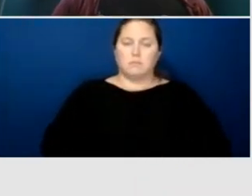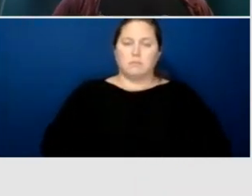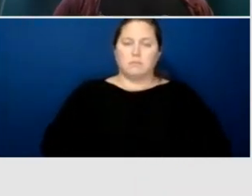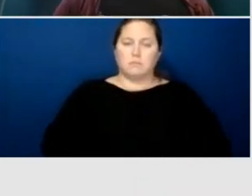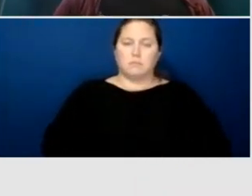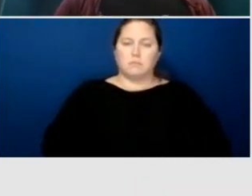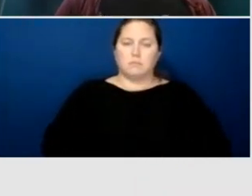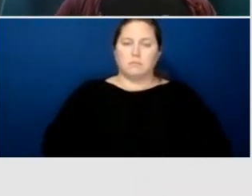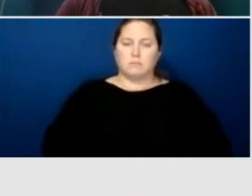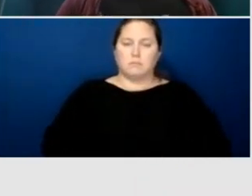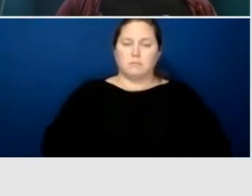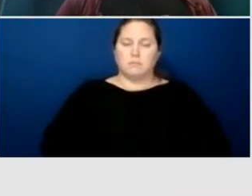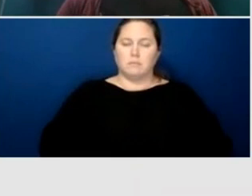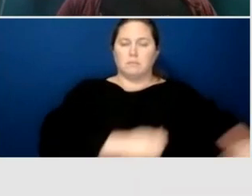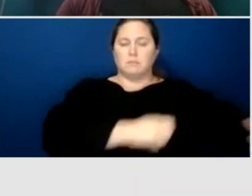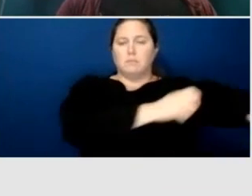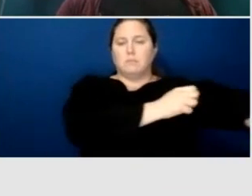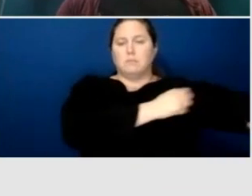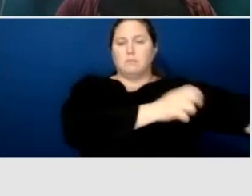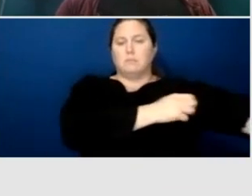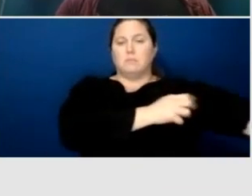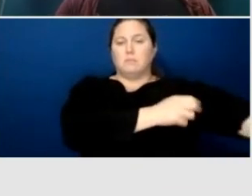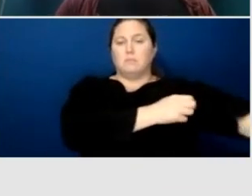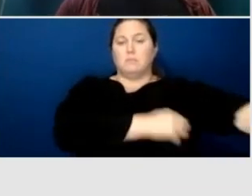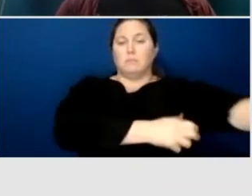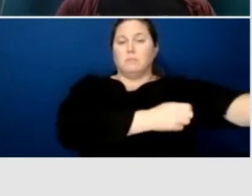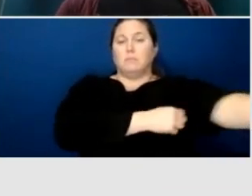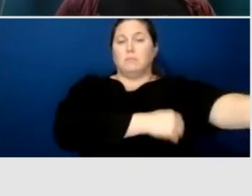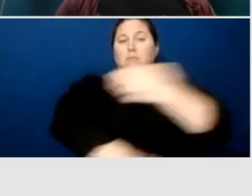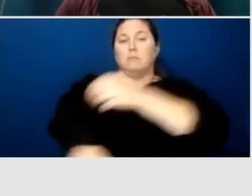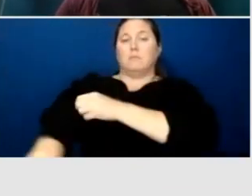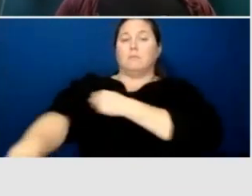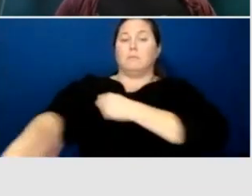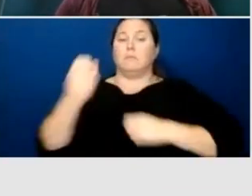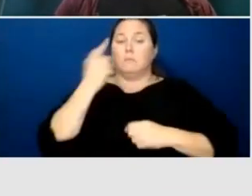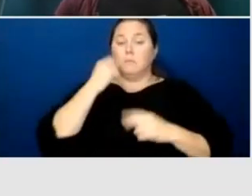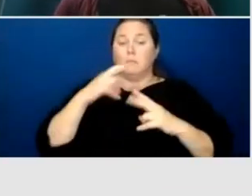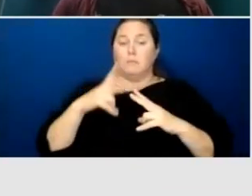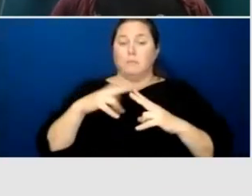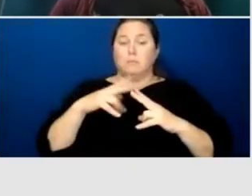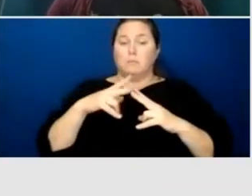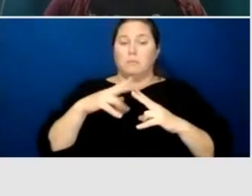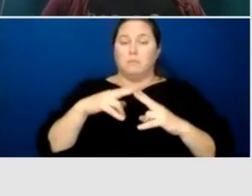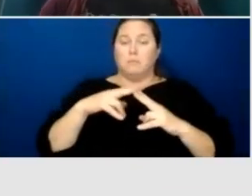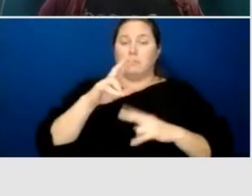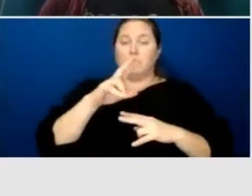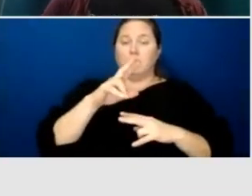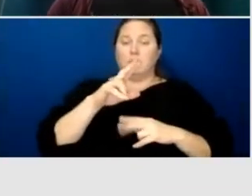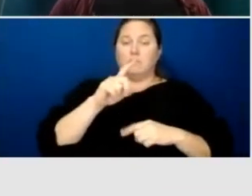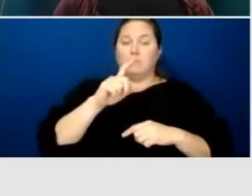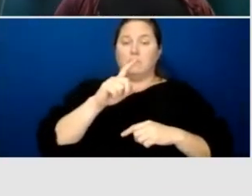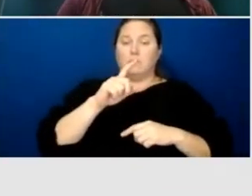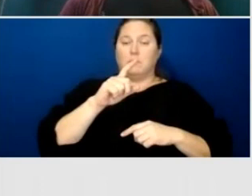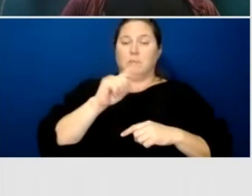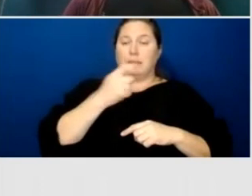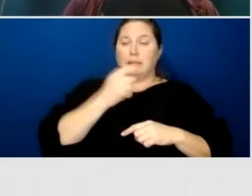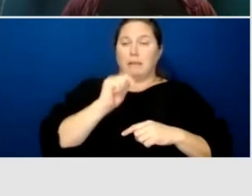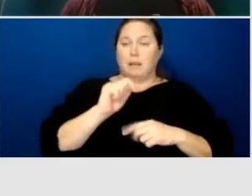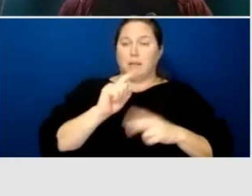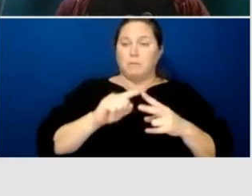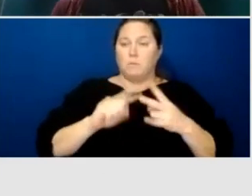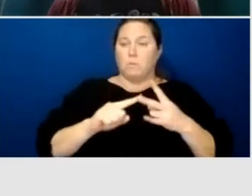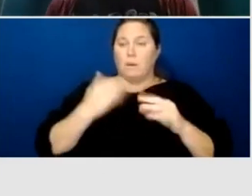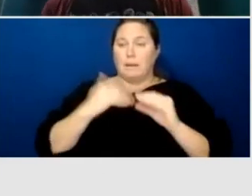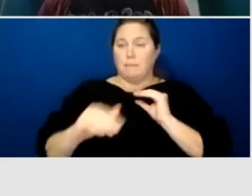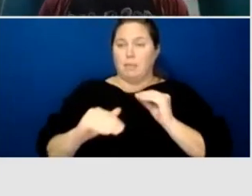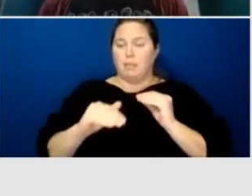what we want to focus on here is when we're in a text conversation or an email conversation, what should our behavior look like? How should